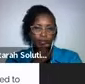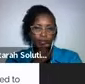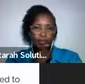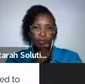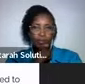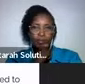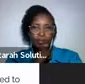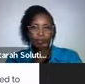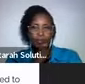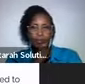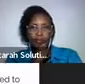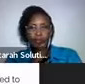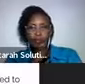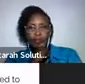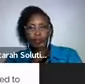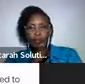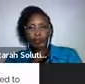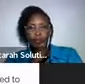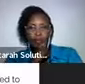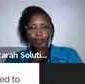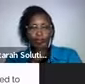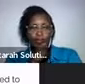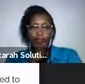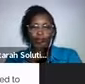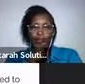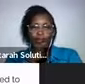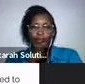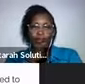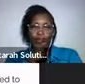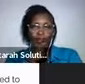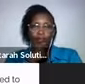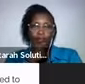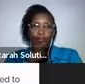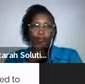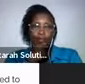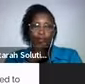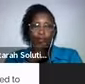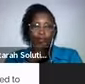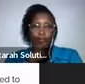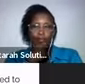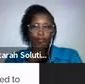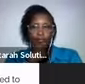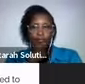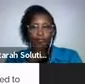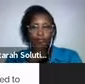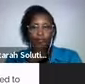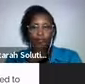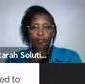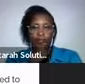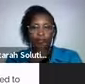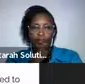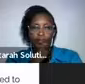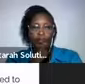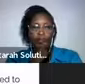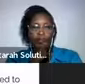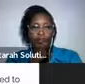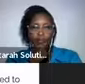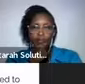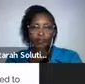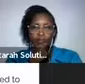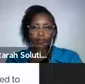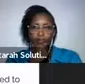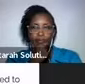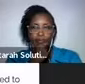at the reception and then arrange a booking. So what we do is, with Facebook having billions of people's data, we tell Facebook,